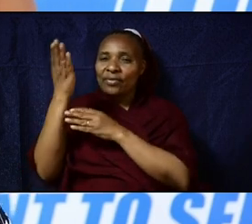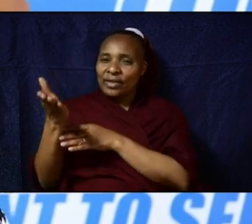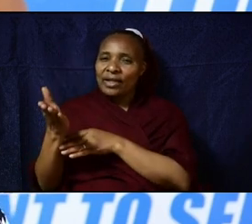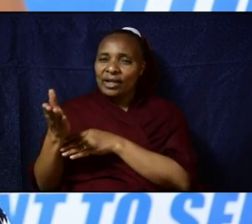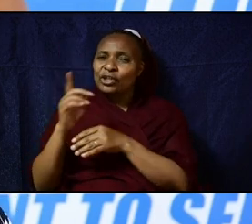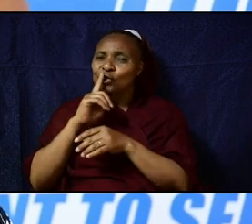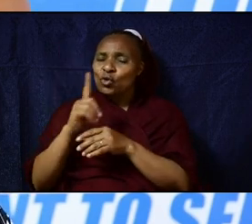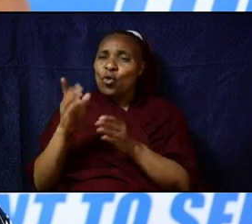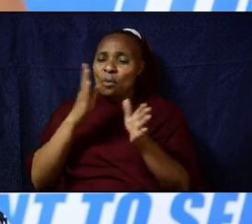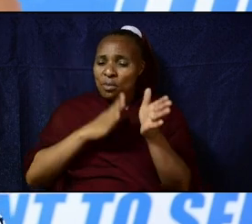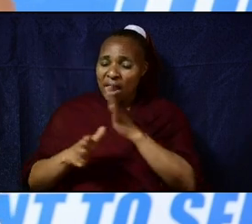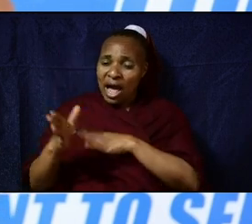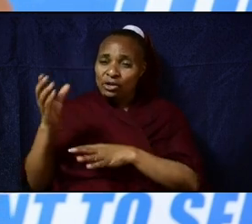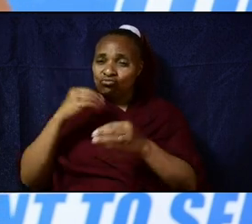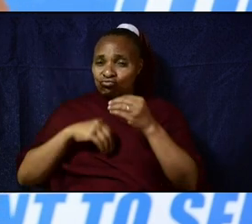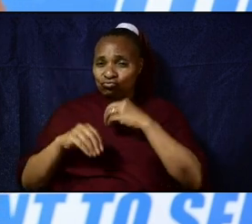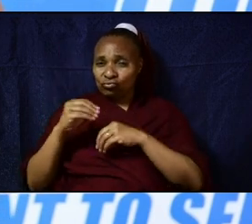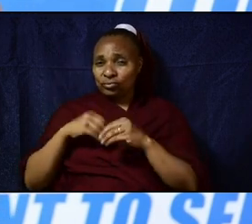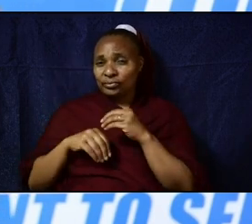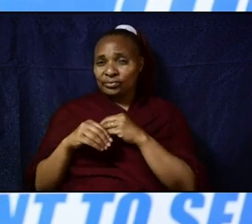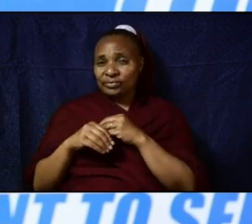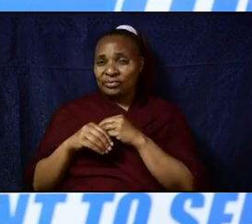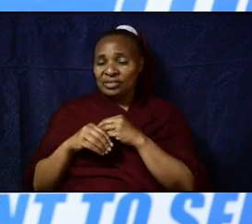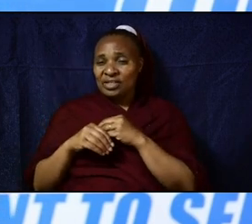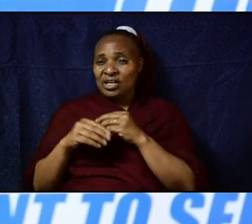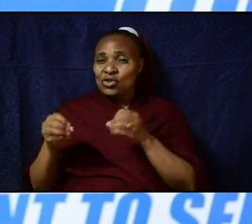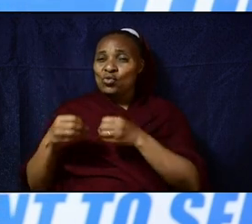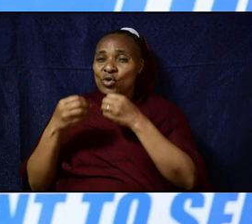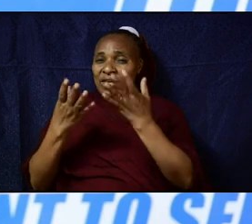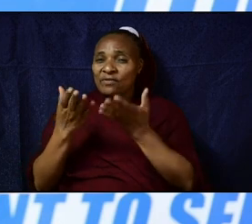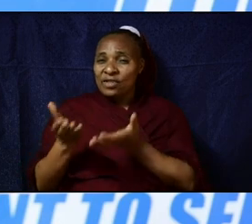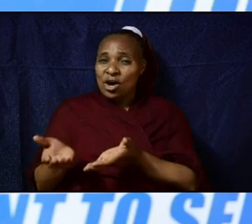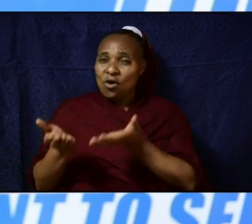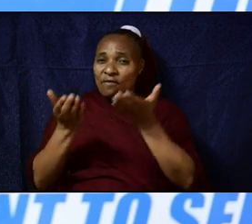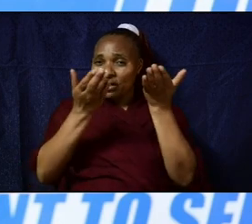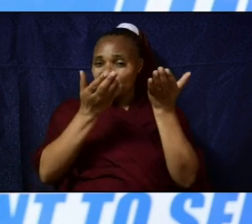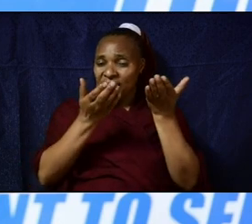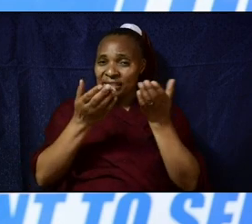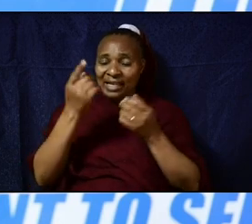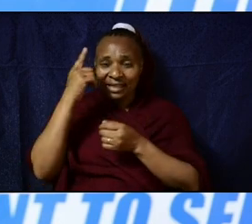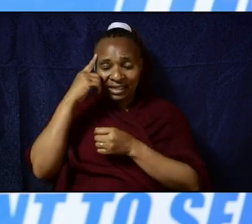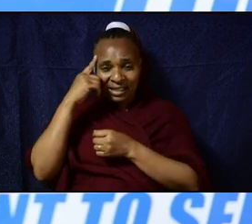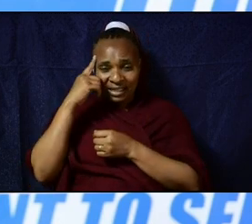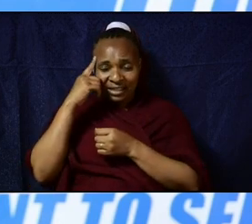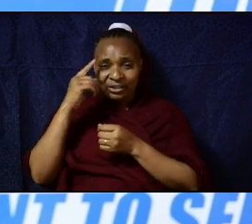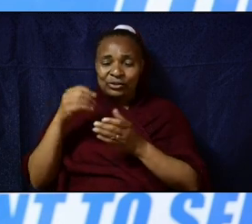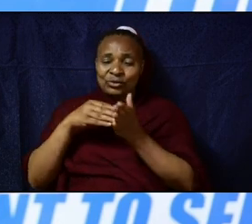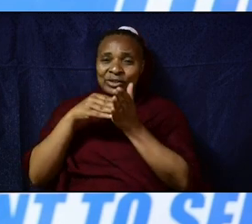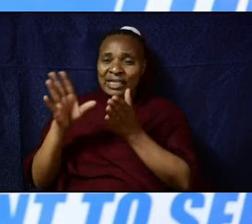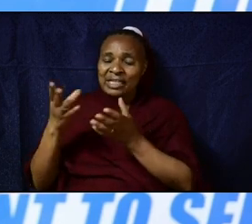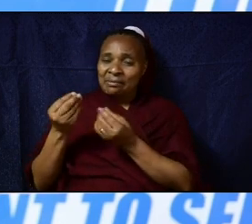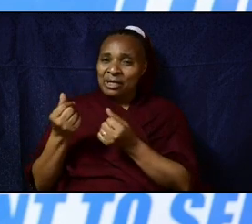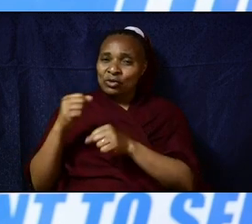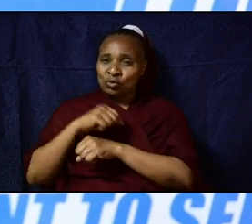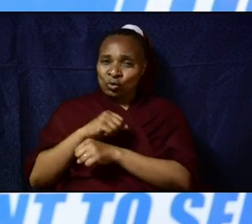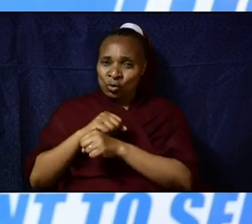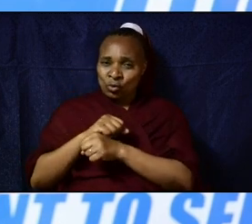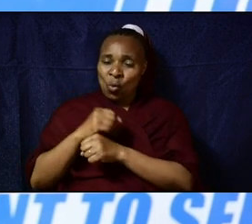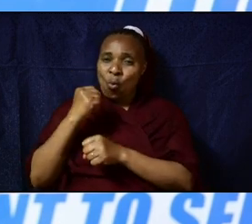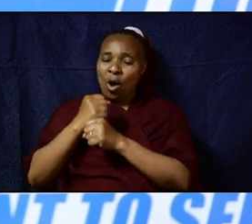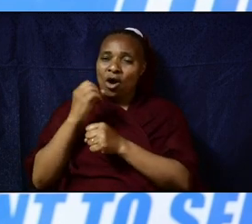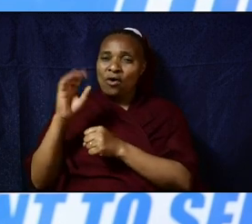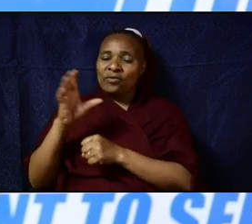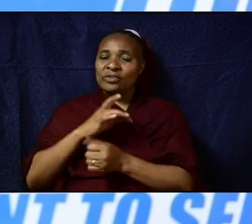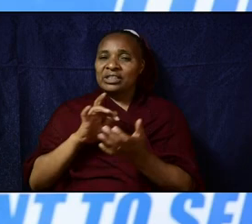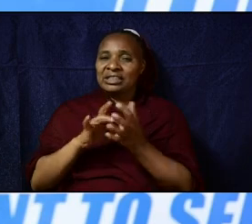So as you plan to contribute, as you plan to give your offering, please think of sending some money to the school so that the work of Christ